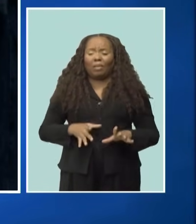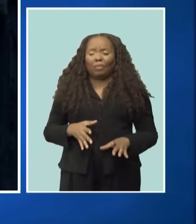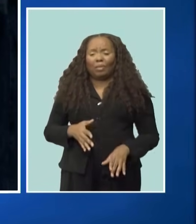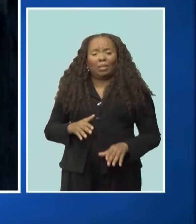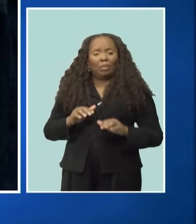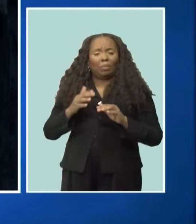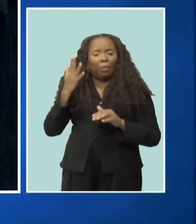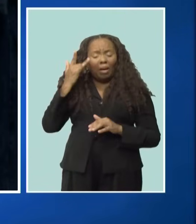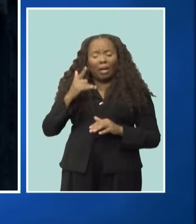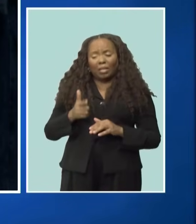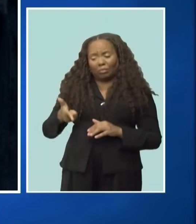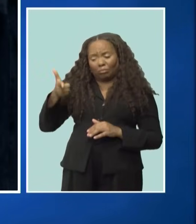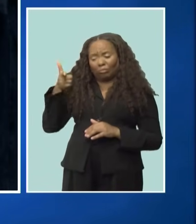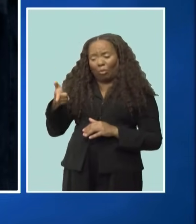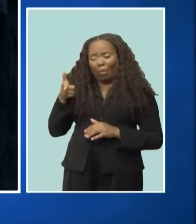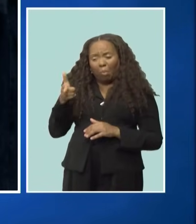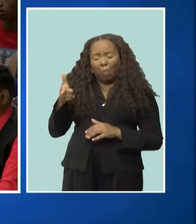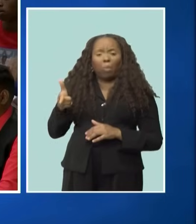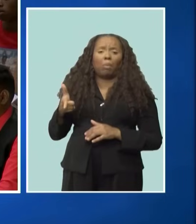acceptable.